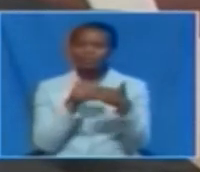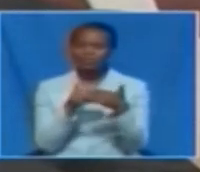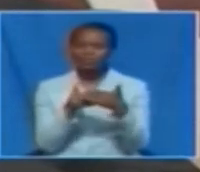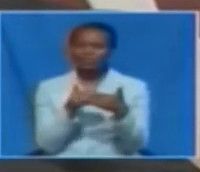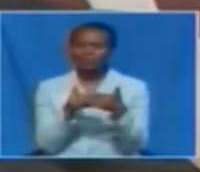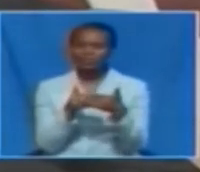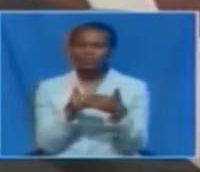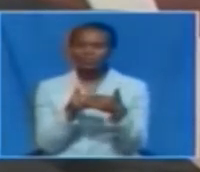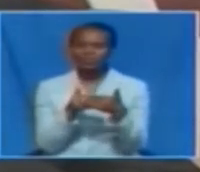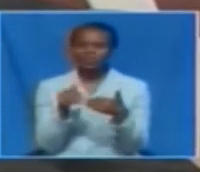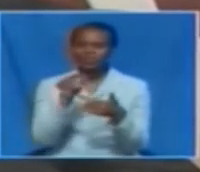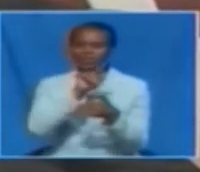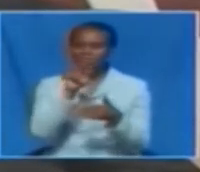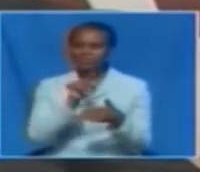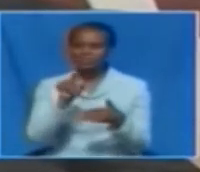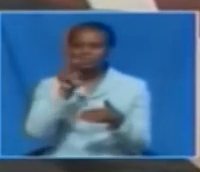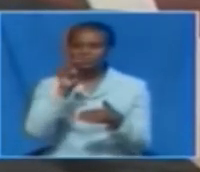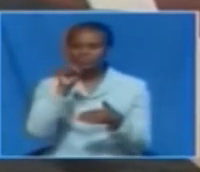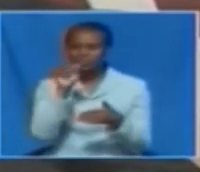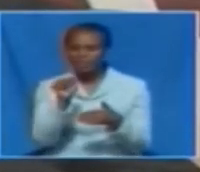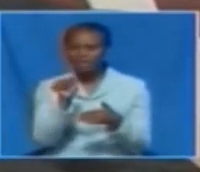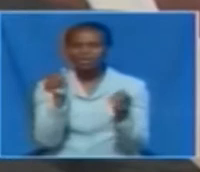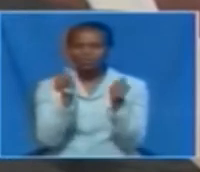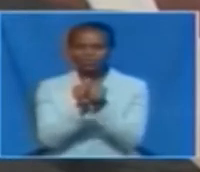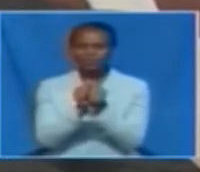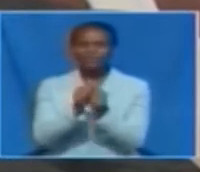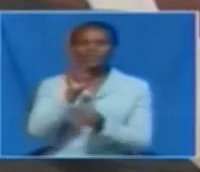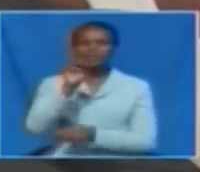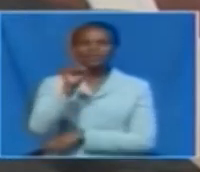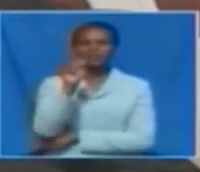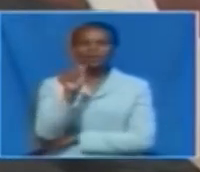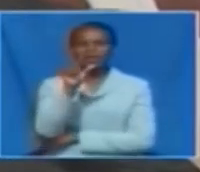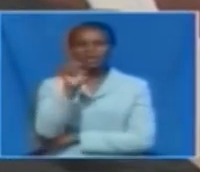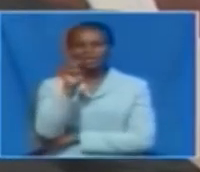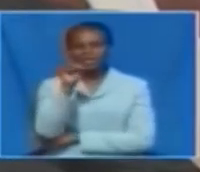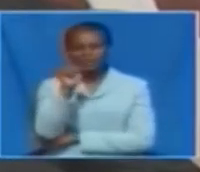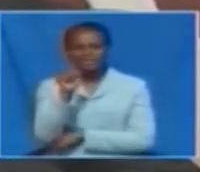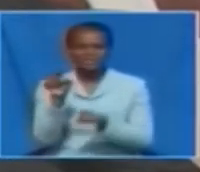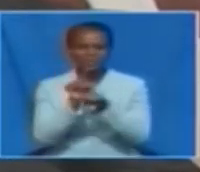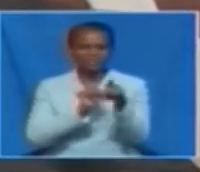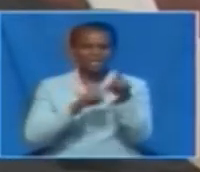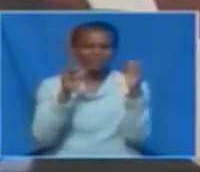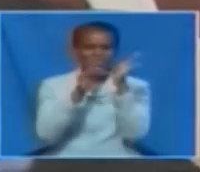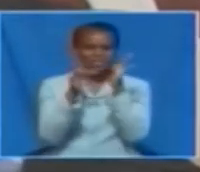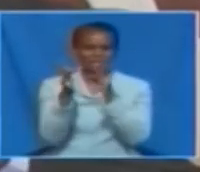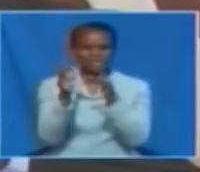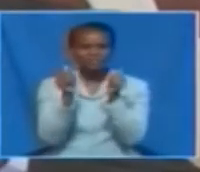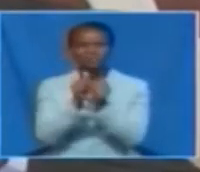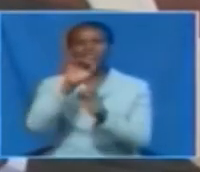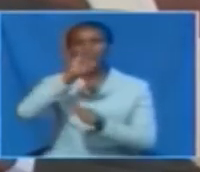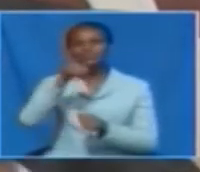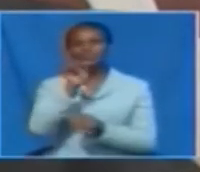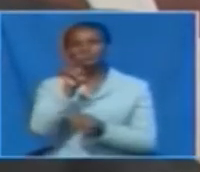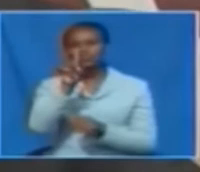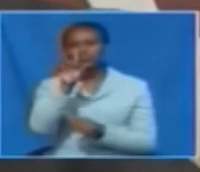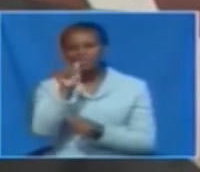Malema was to Zuma? Do you know how close Judas was to Christ? Do you know how close they were?